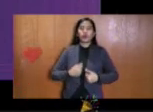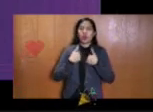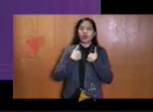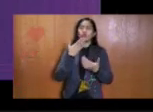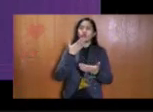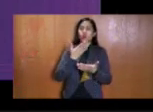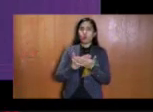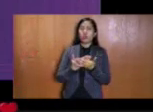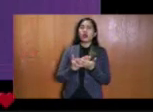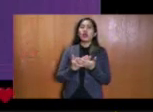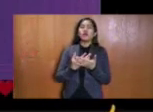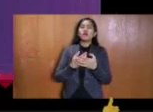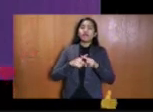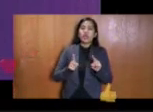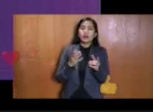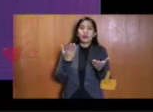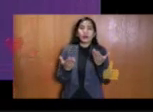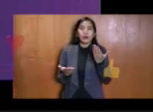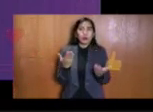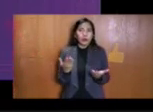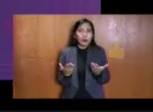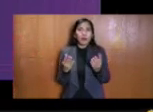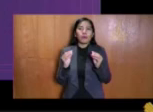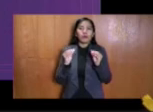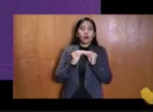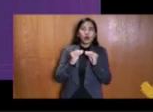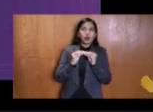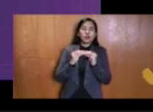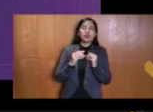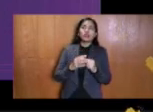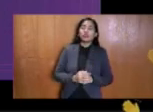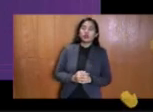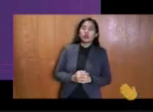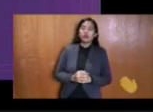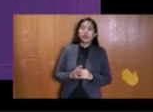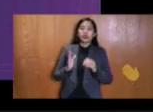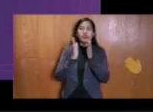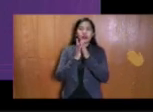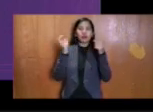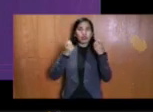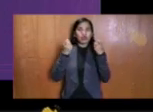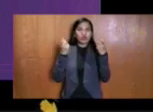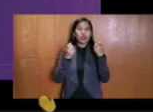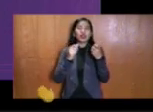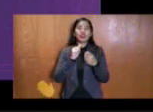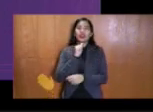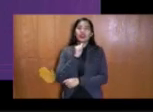feeling, but maybe it's more celebration rather really,